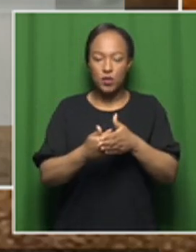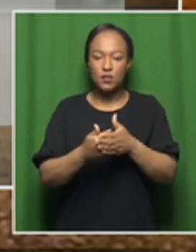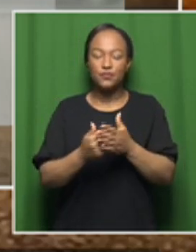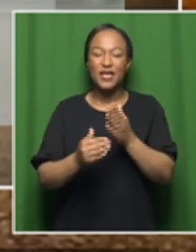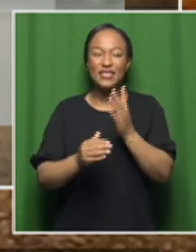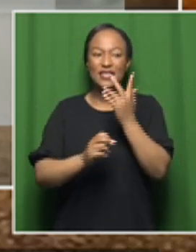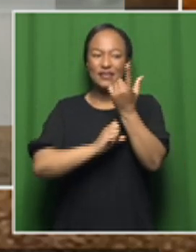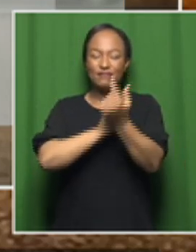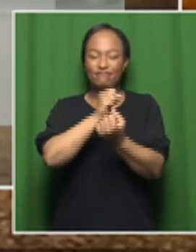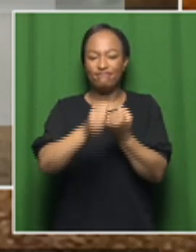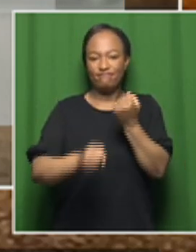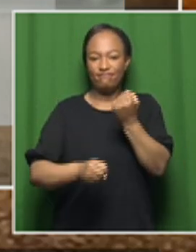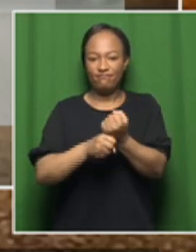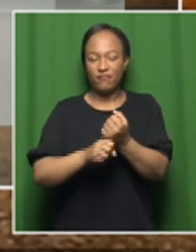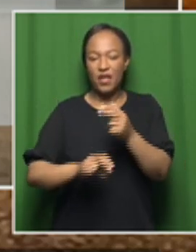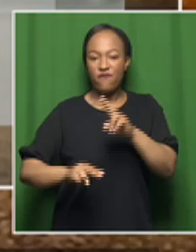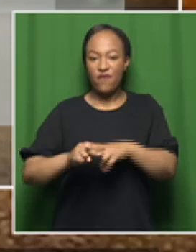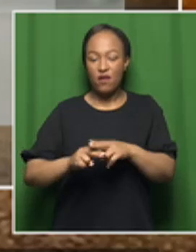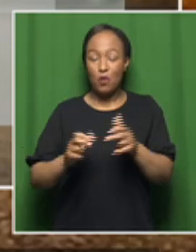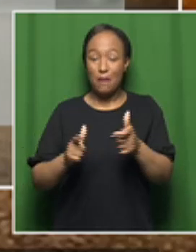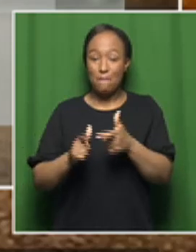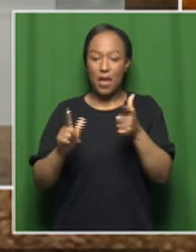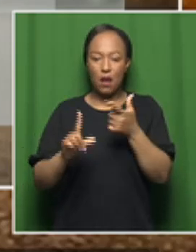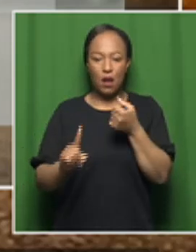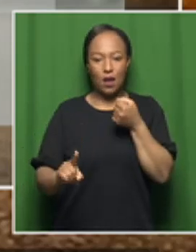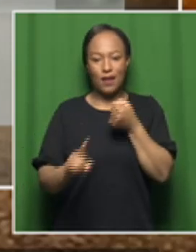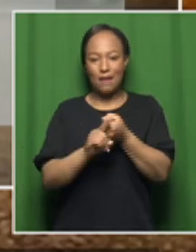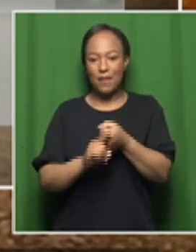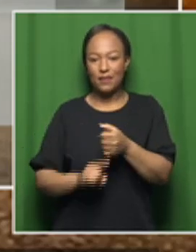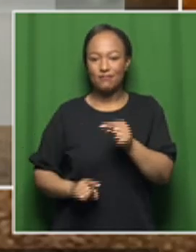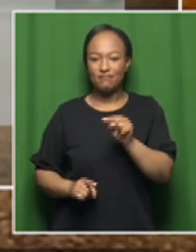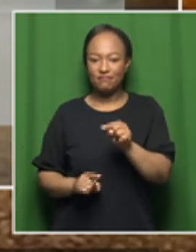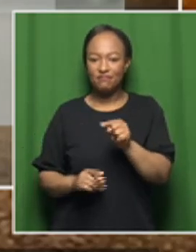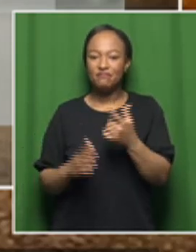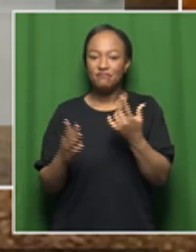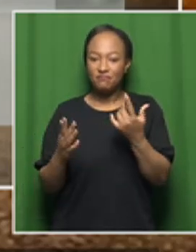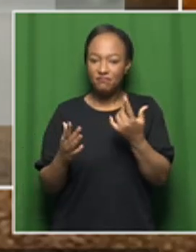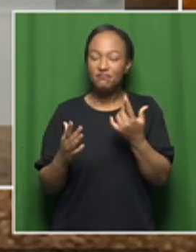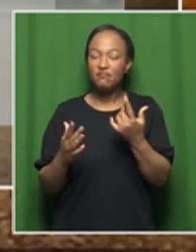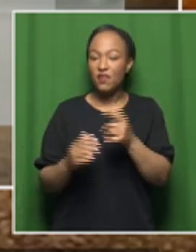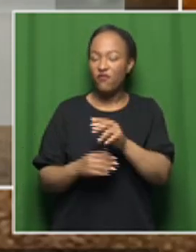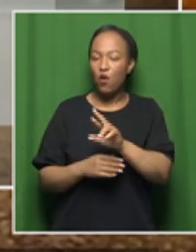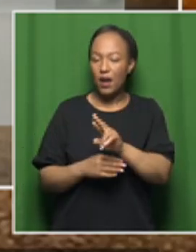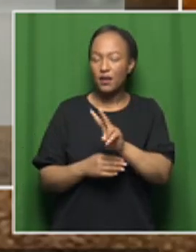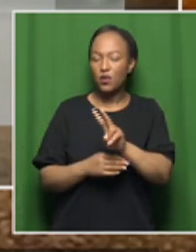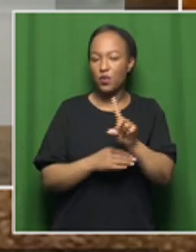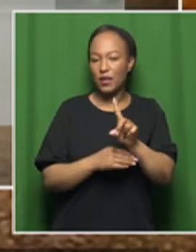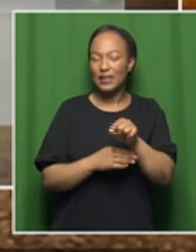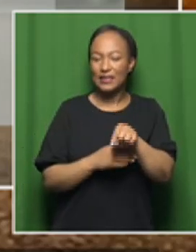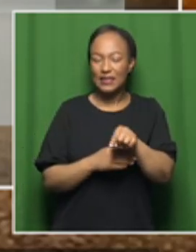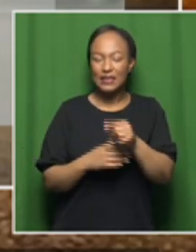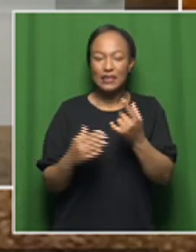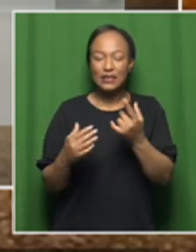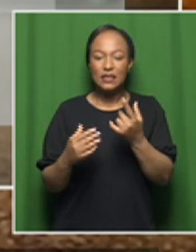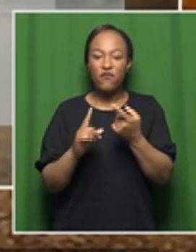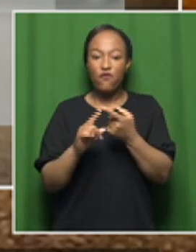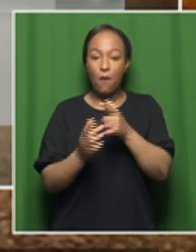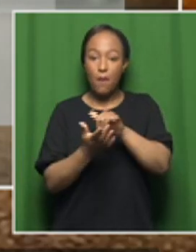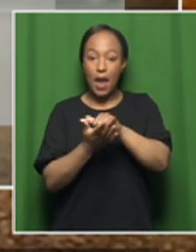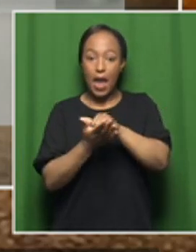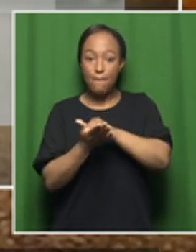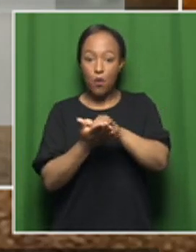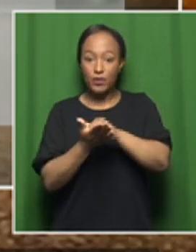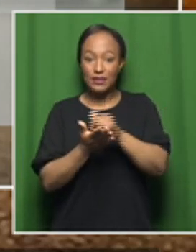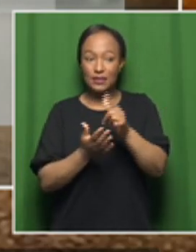year. That is going to have a major impact and cause major backlogs for motorists that travel any time of the day once they're in from the airport going